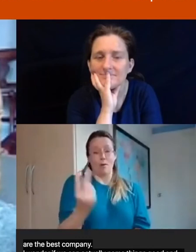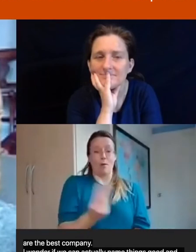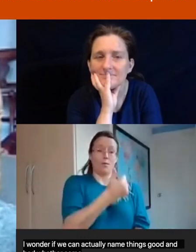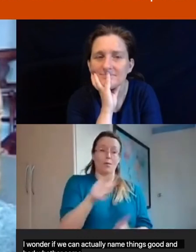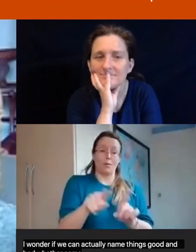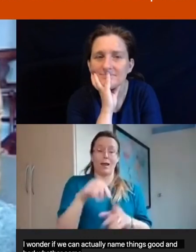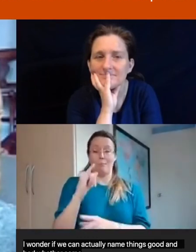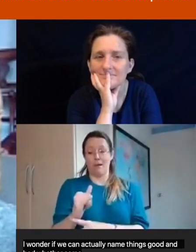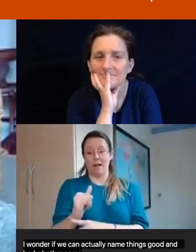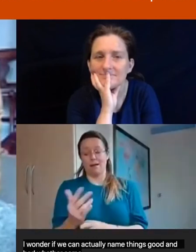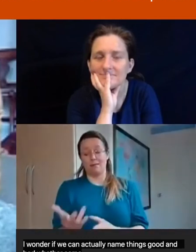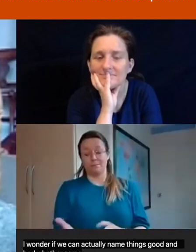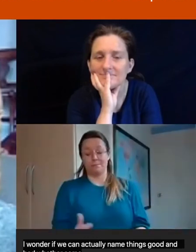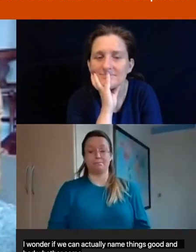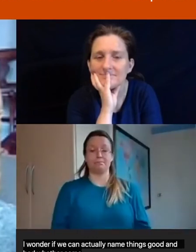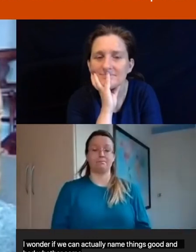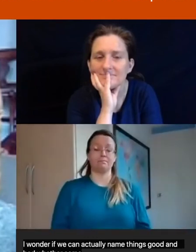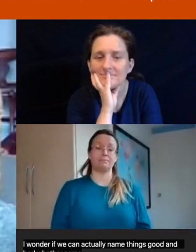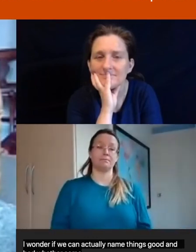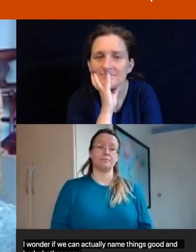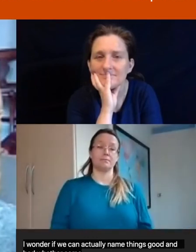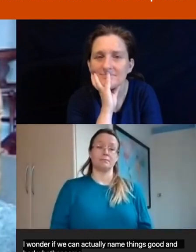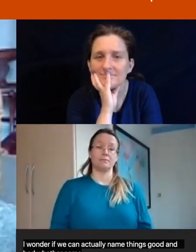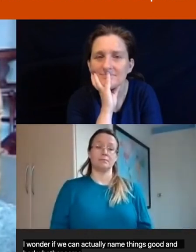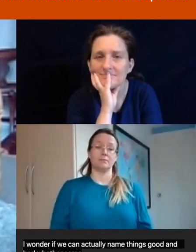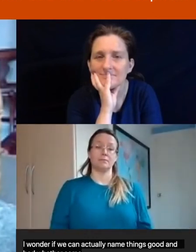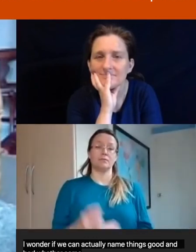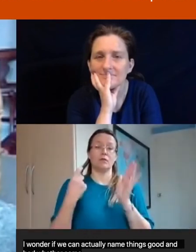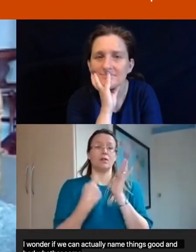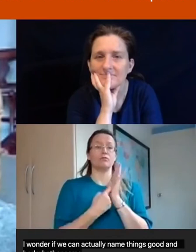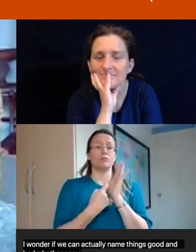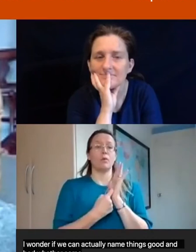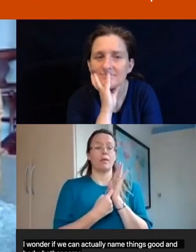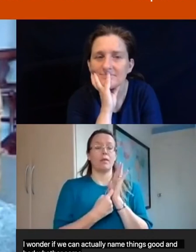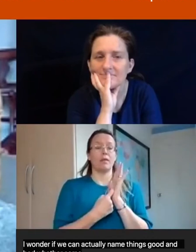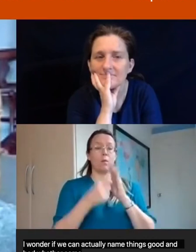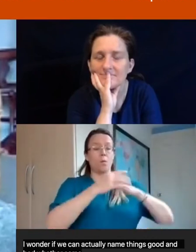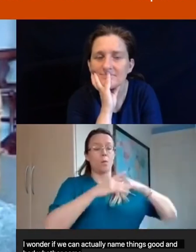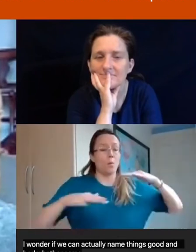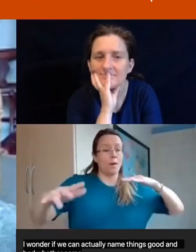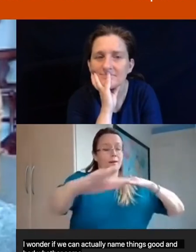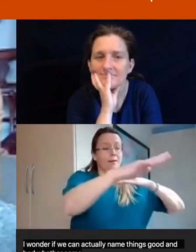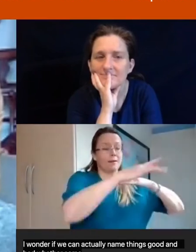Ruth, I wonder how much life there is already in the wilderness,